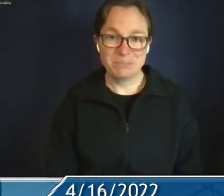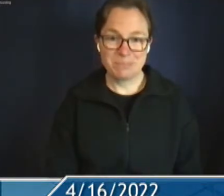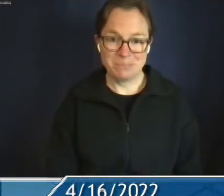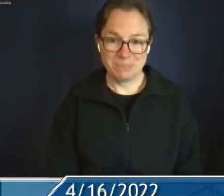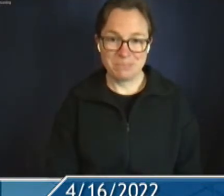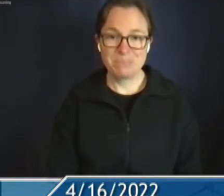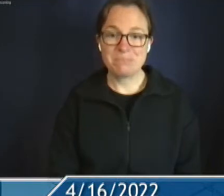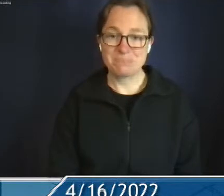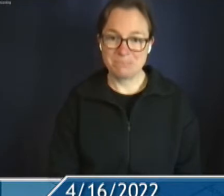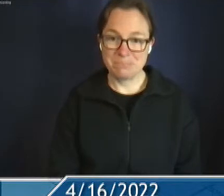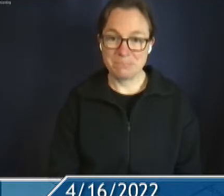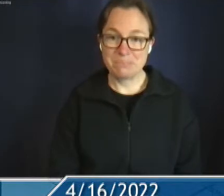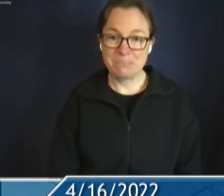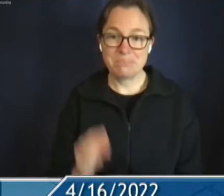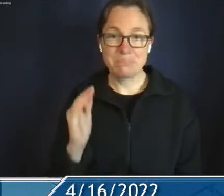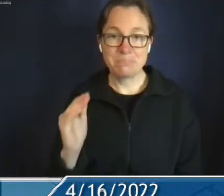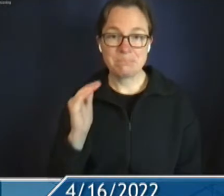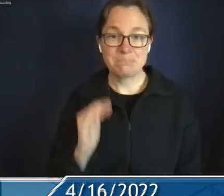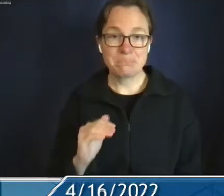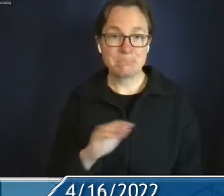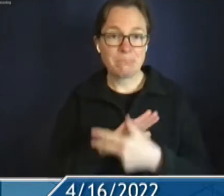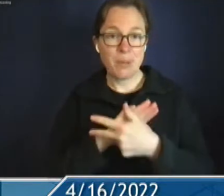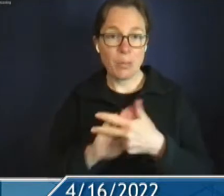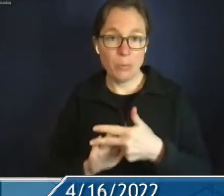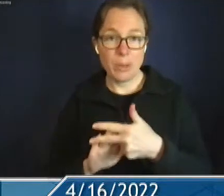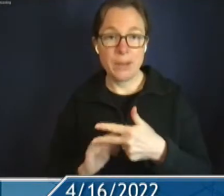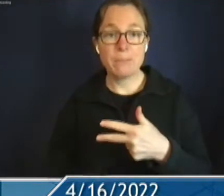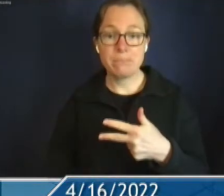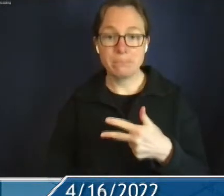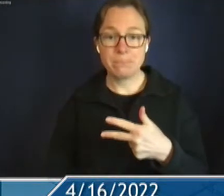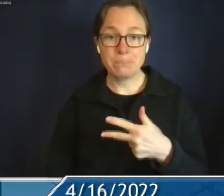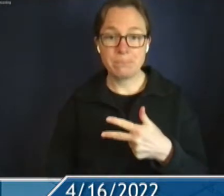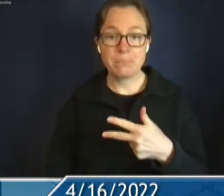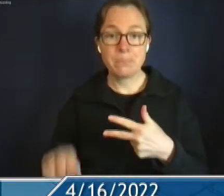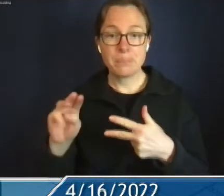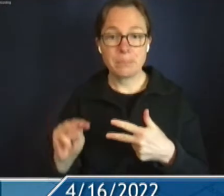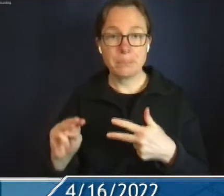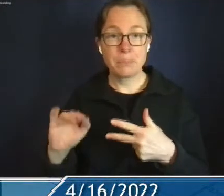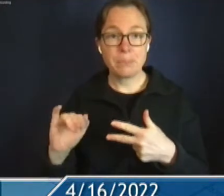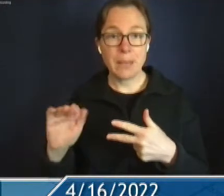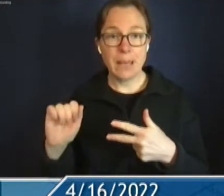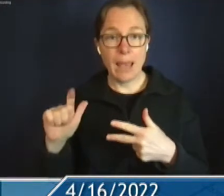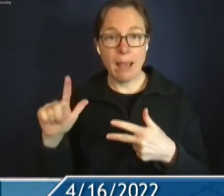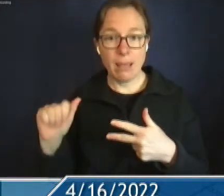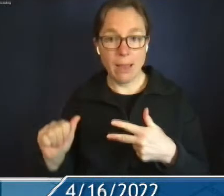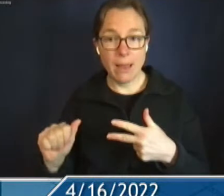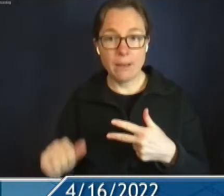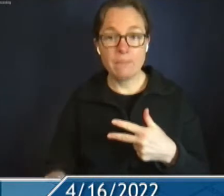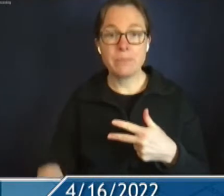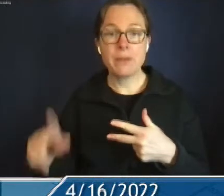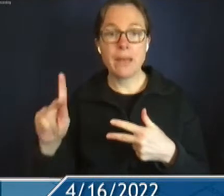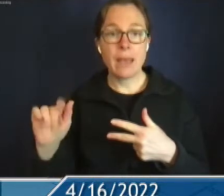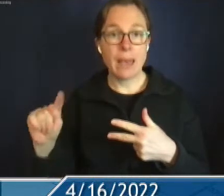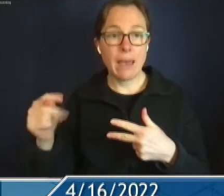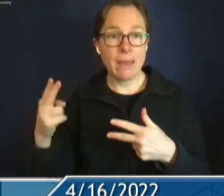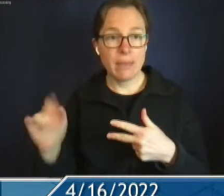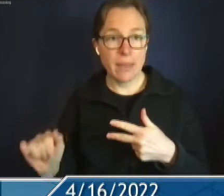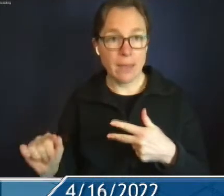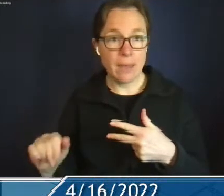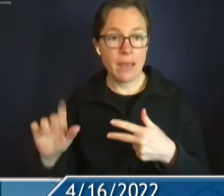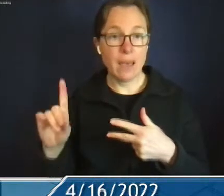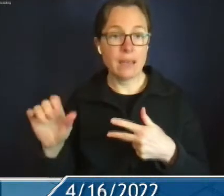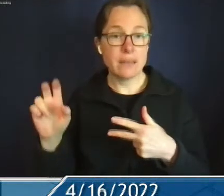Thank you. The next three testimonies we will have today are from Michaela Mccormick, Kathy Reese, and Diane